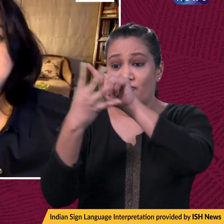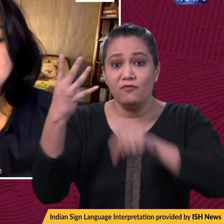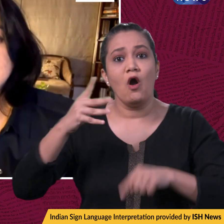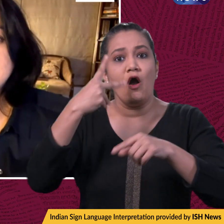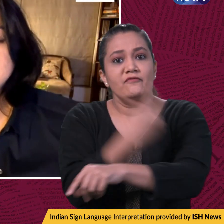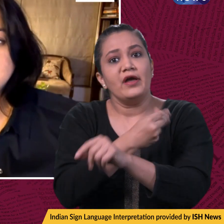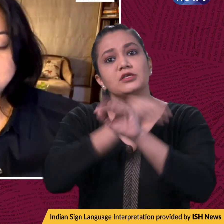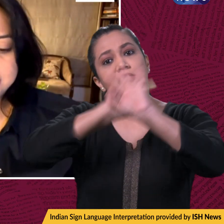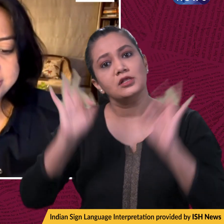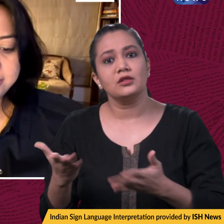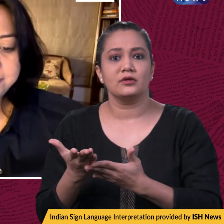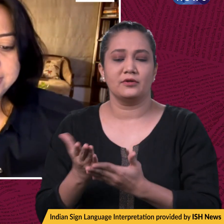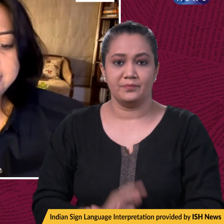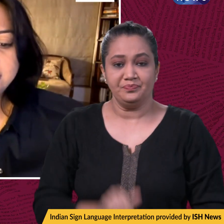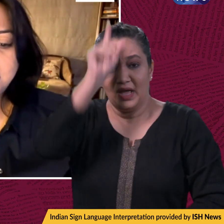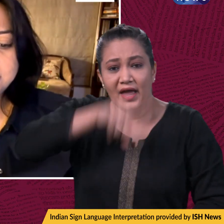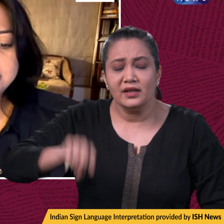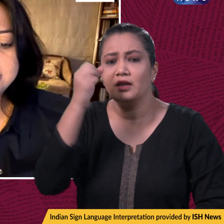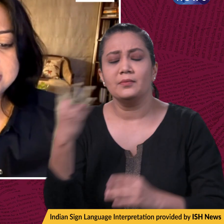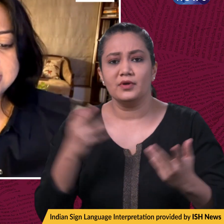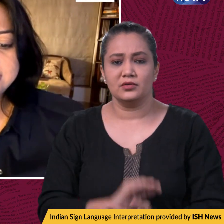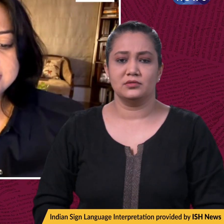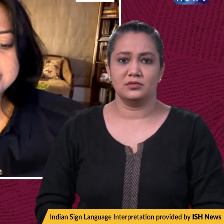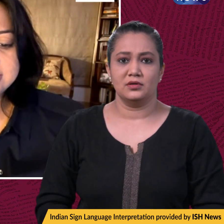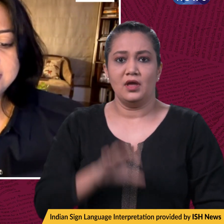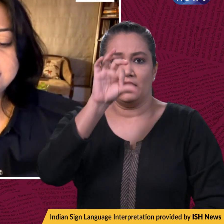An update on the numbers from India. India reported